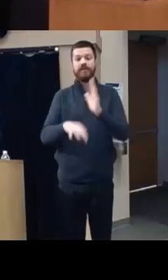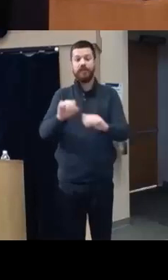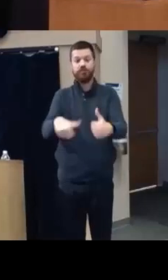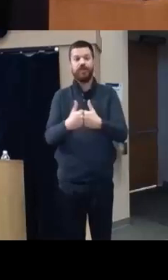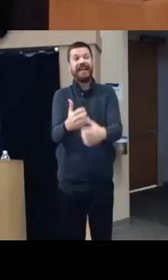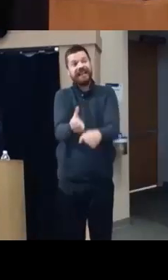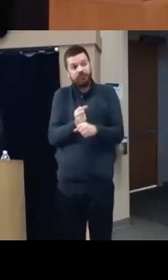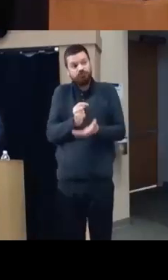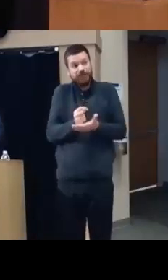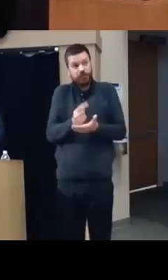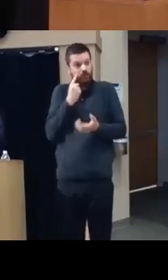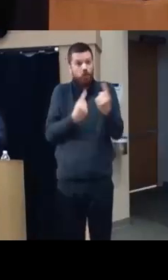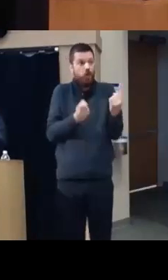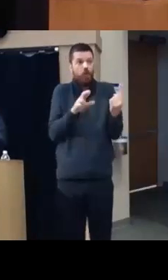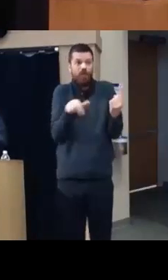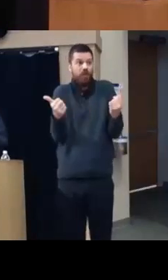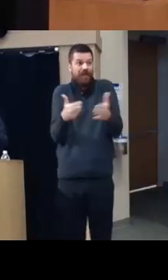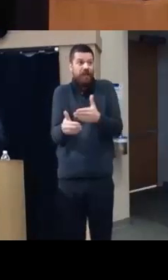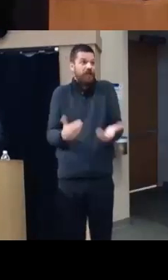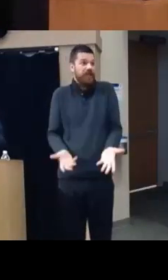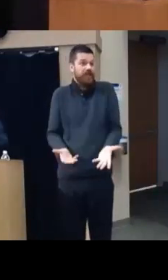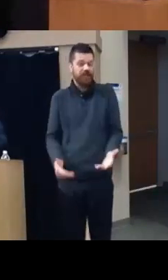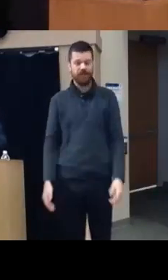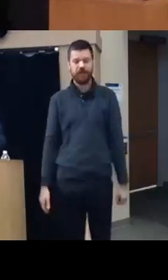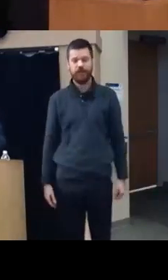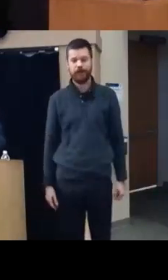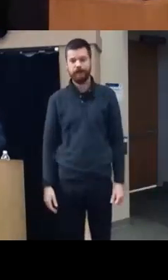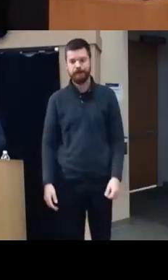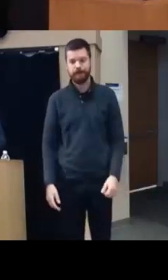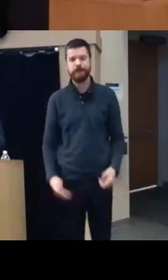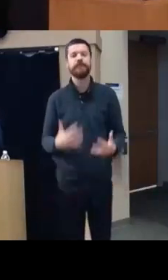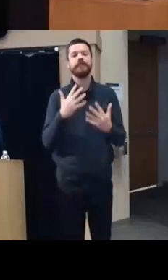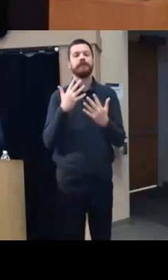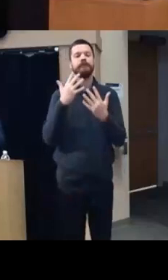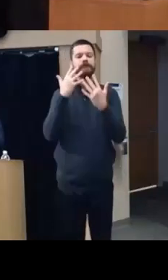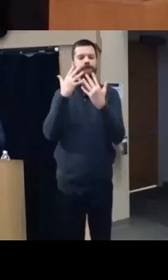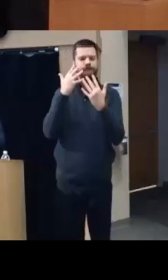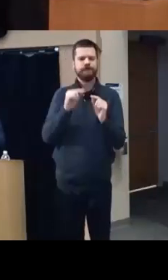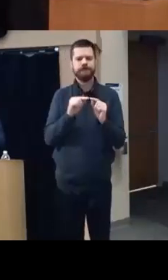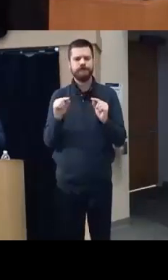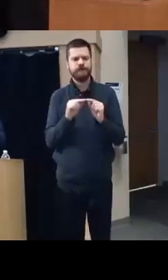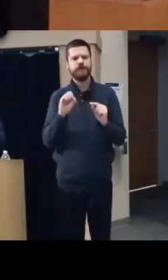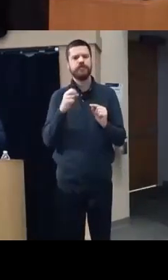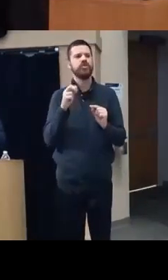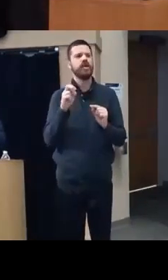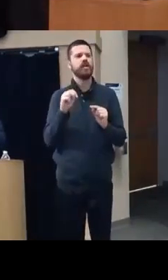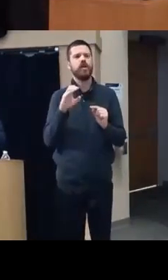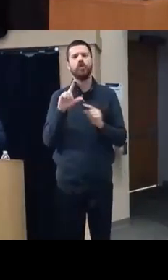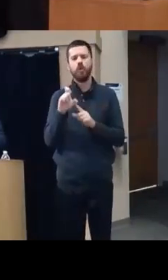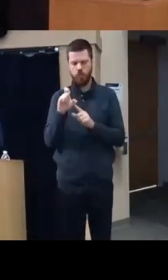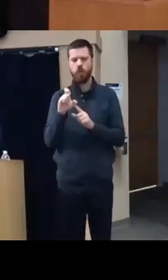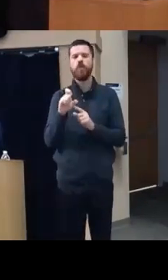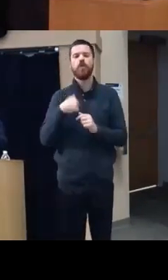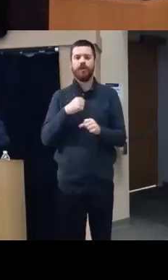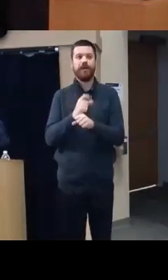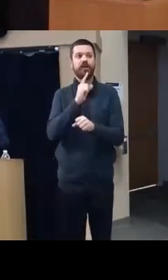receiving treatment for one or the other. By establishing co-occurring disorders treatment within strong recovery, we're making sure that we're meeting